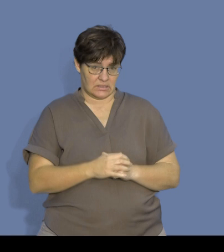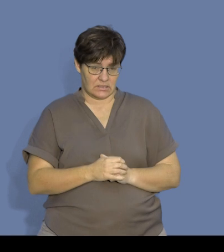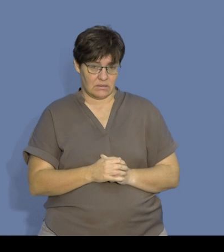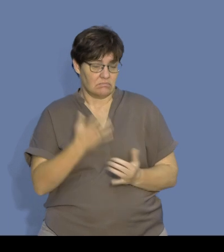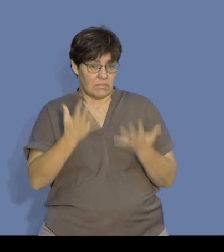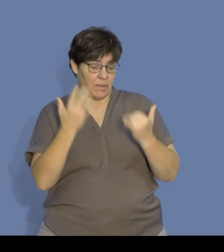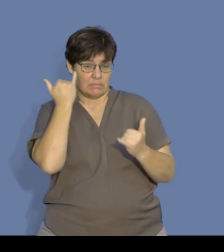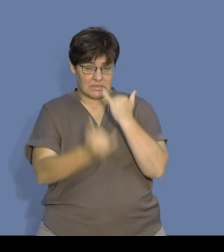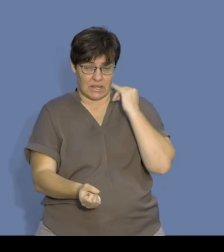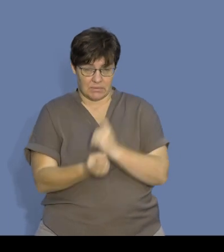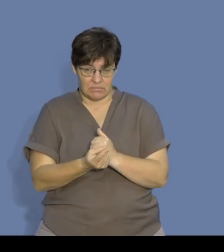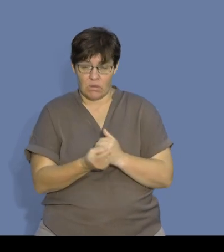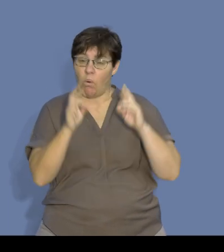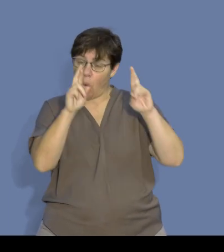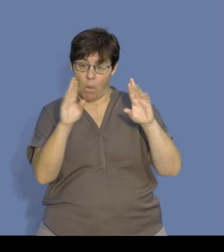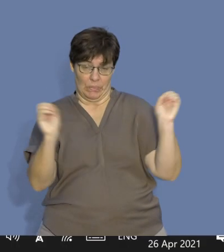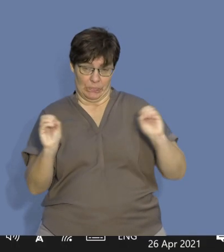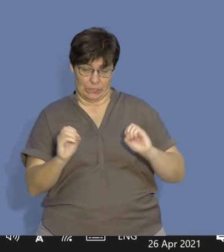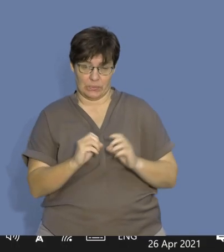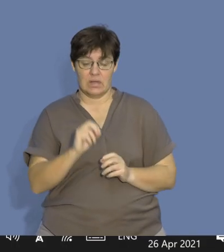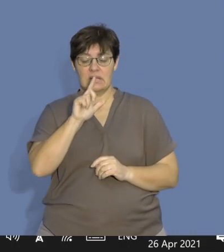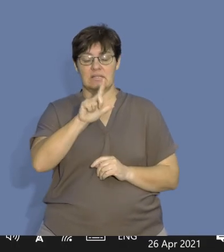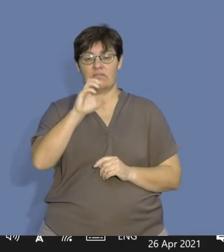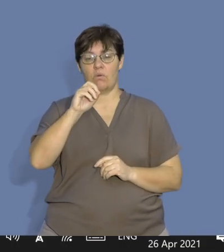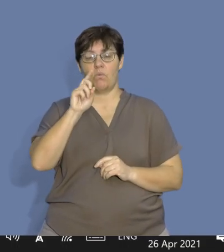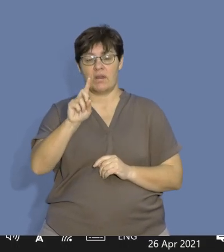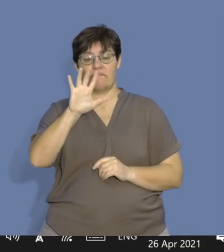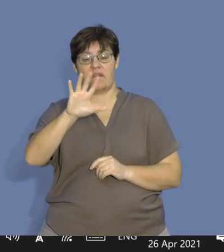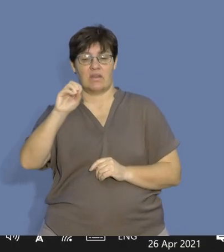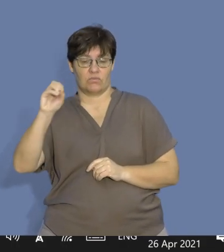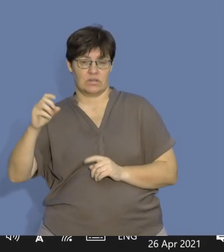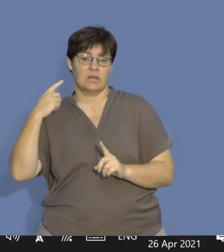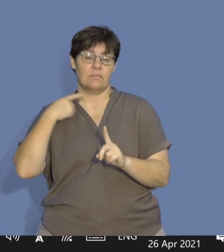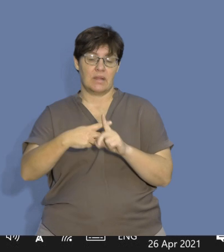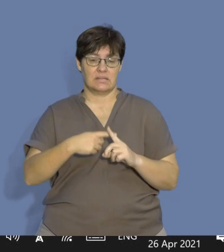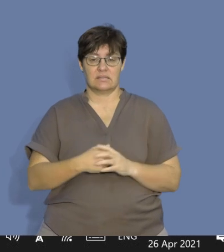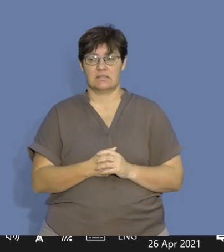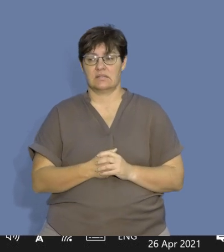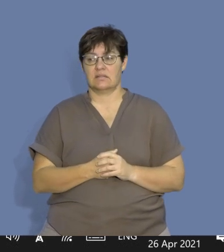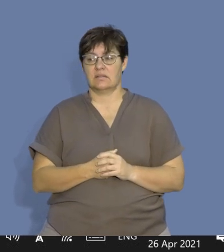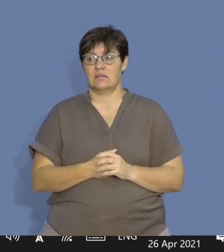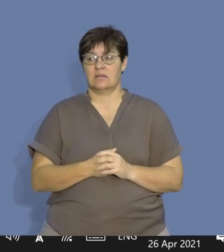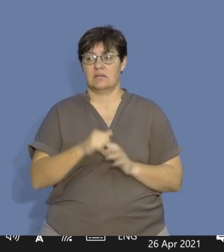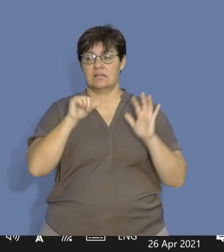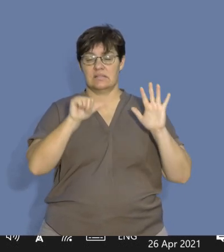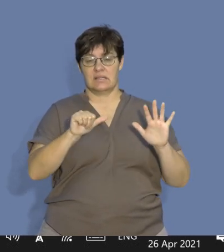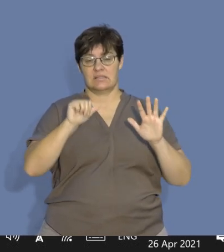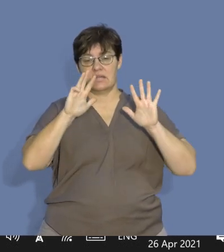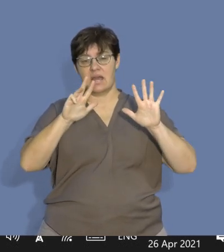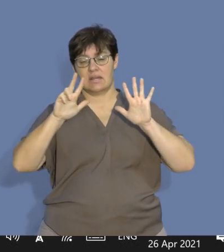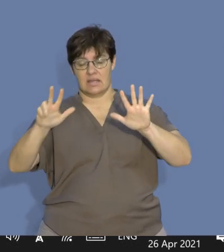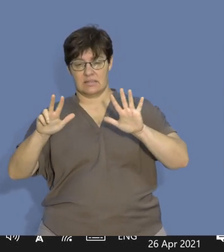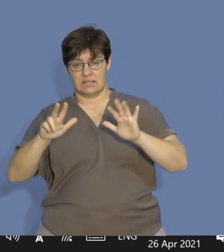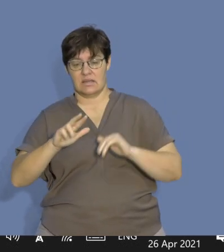the year. So let's see if I made a mistake. Hopefully I didn't. So 701,500